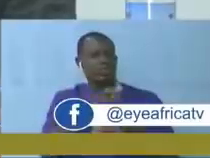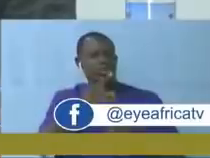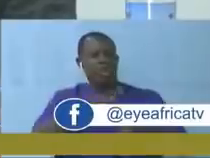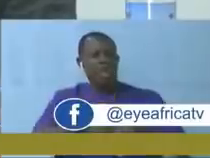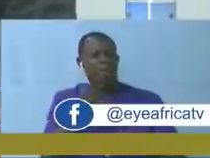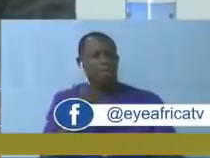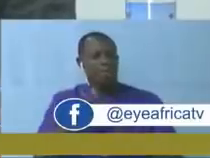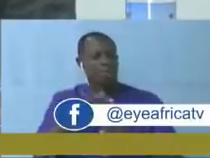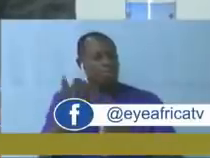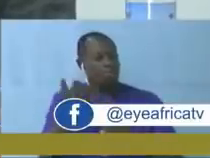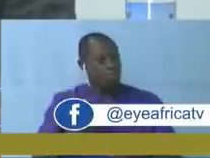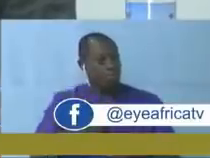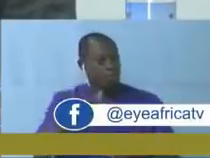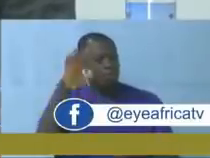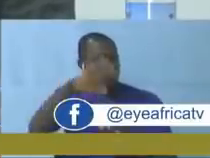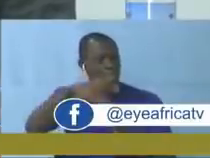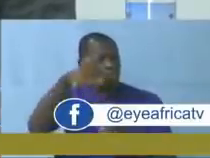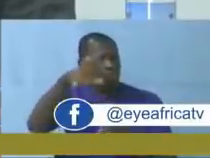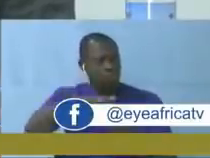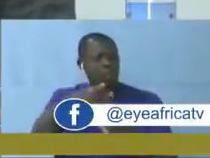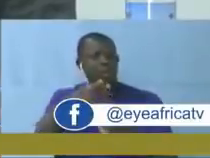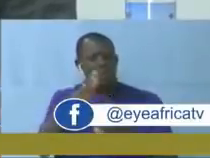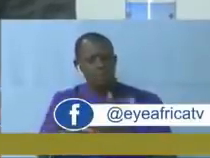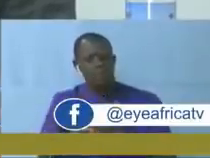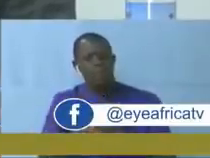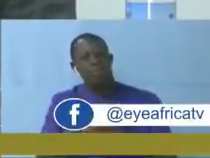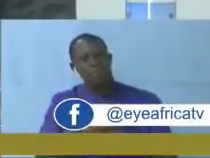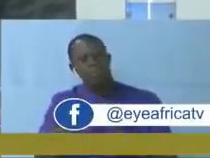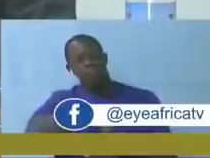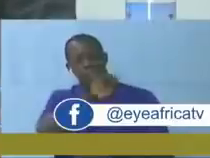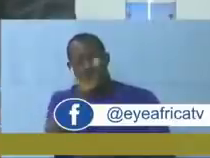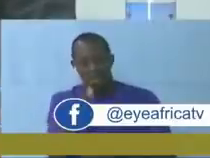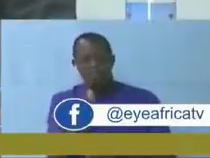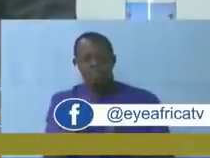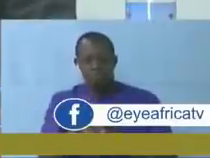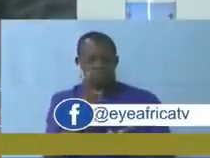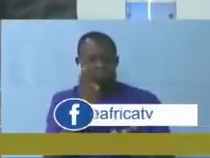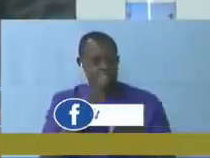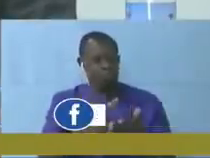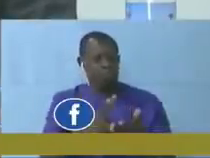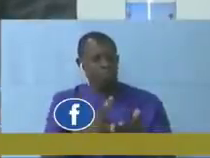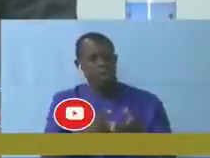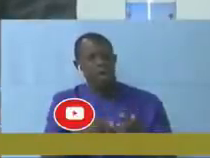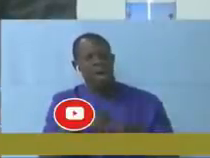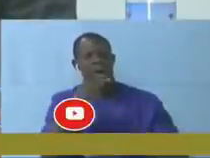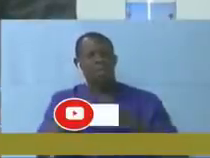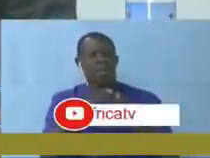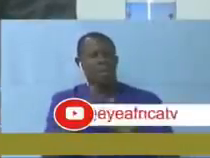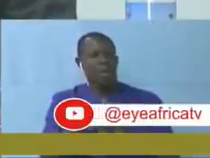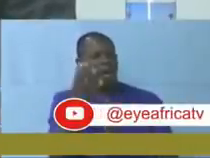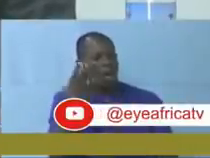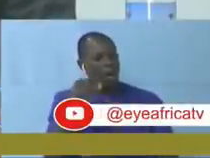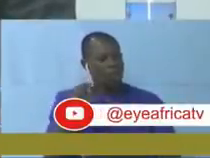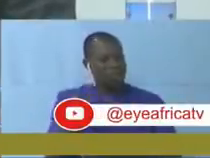referendum. We would also look into how that